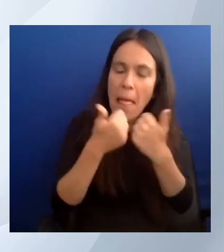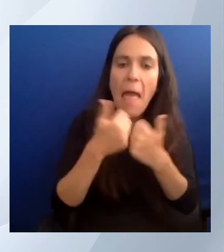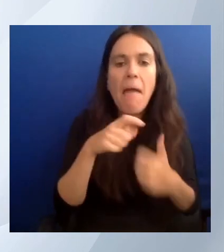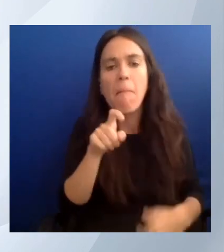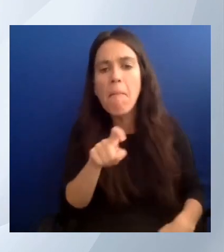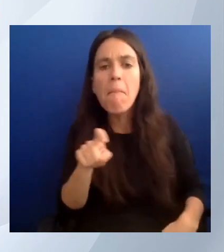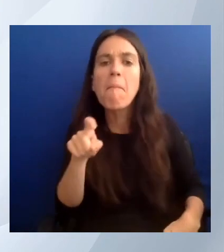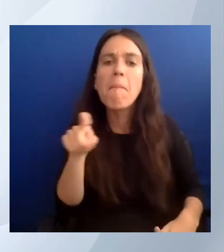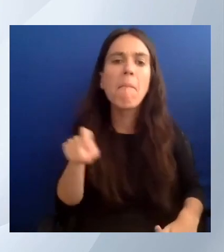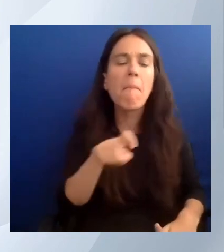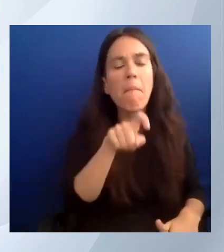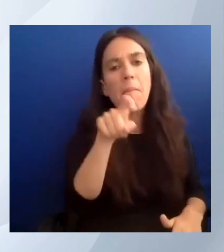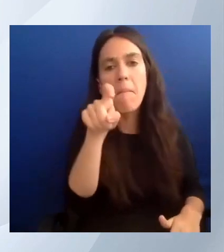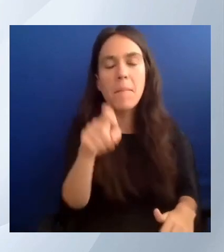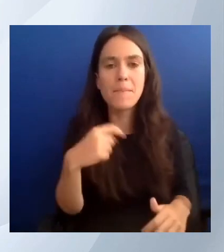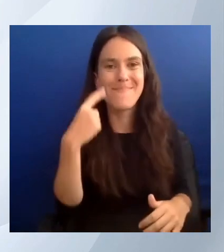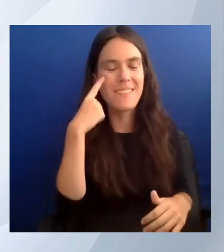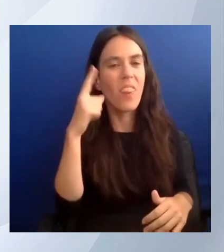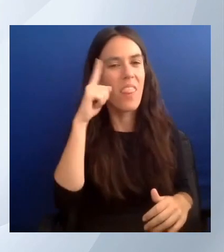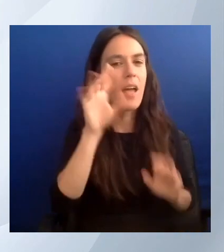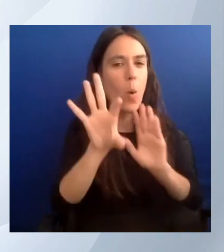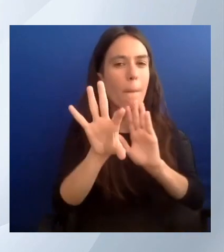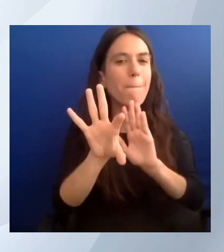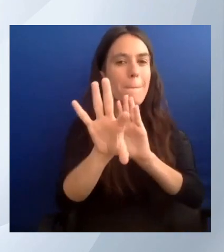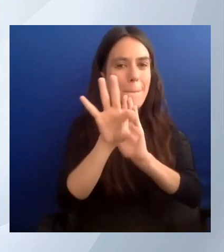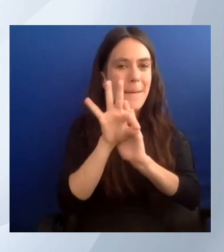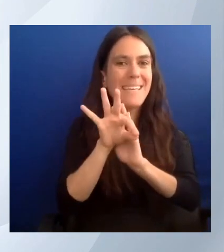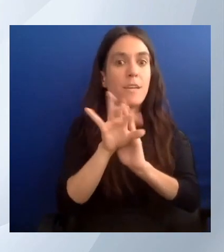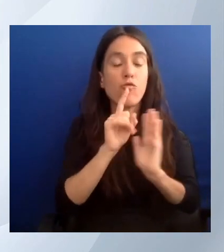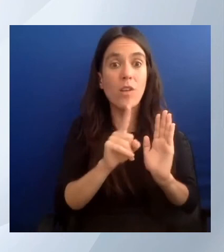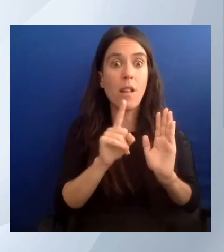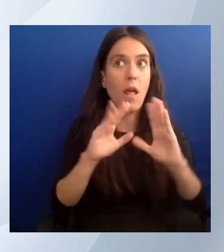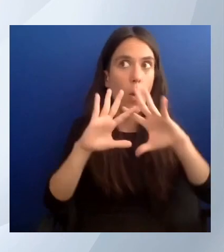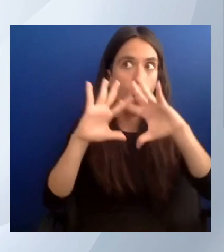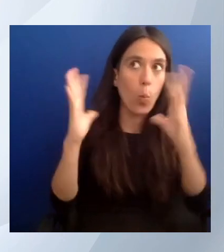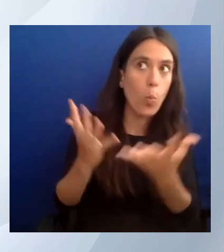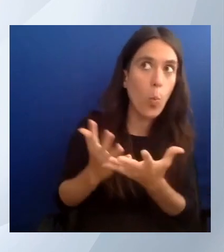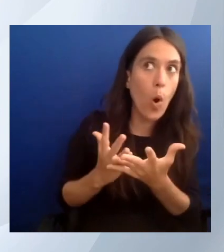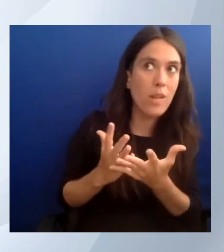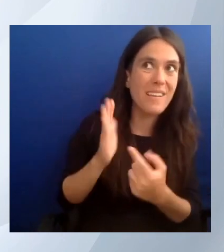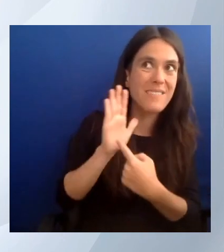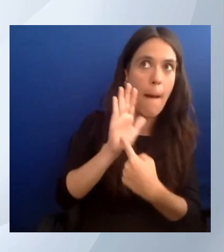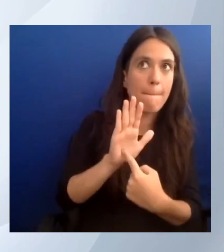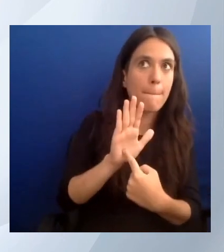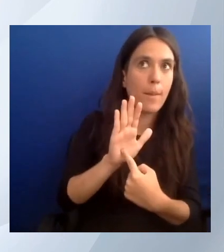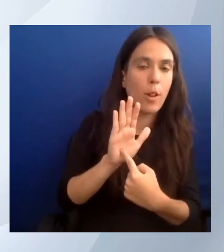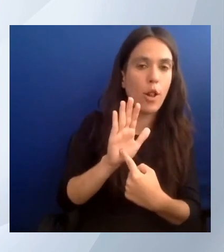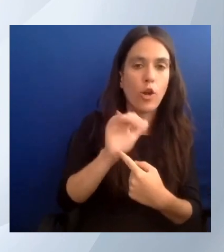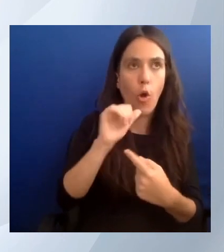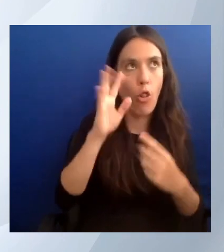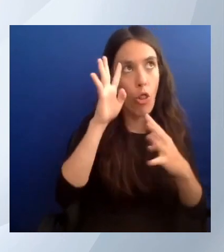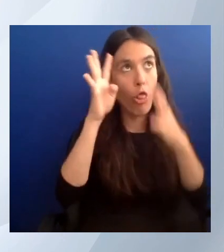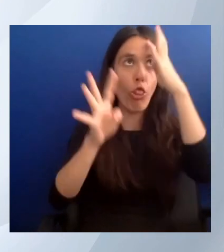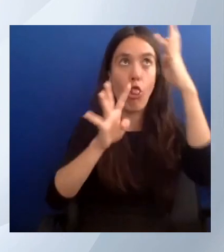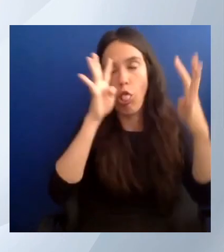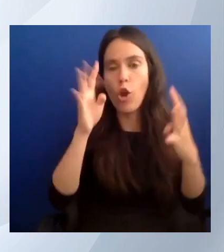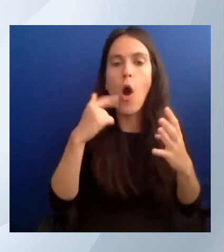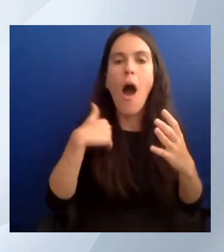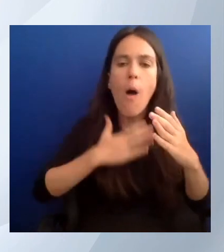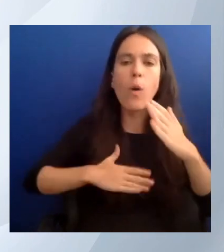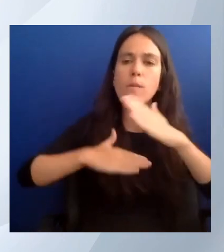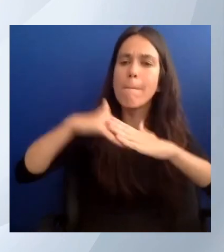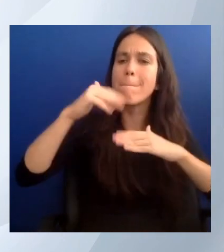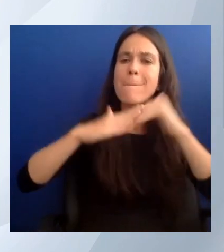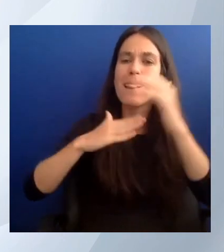one is really pick a real world example for you. What do you want to build? And then do some research on the